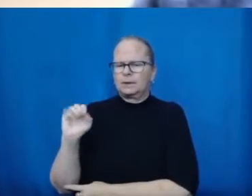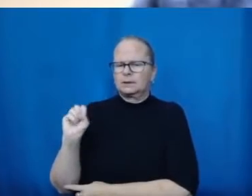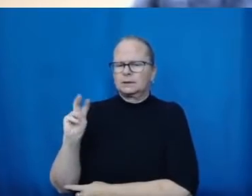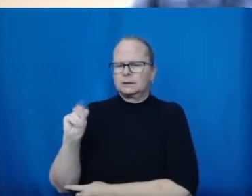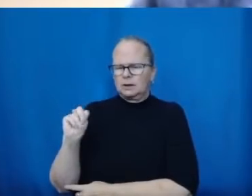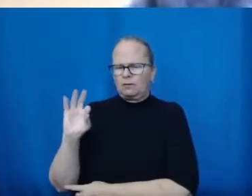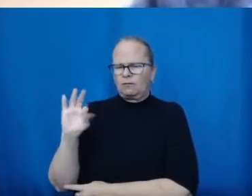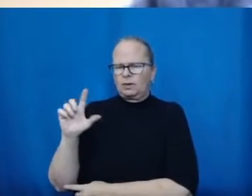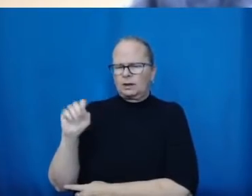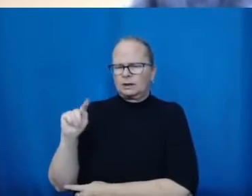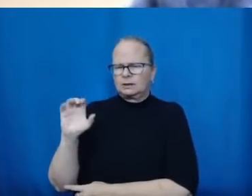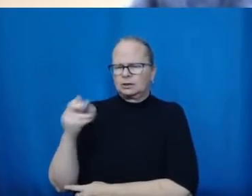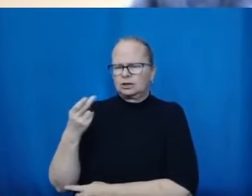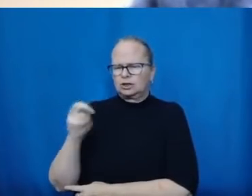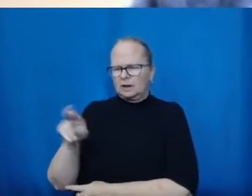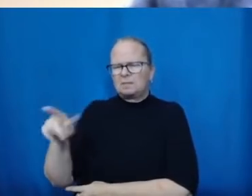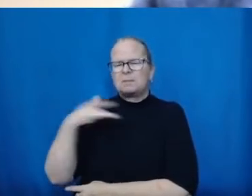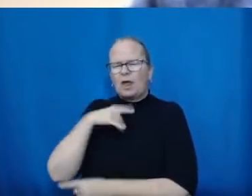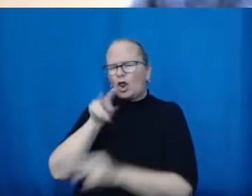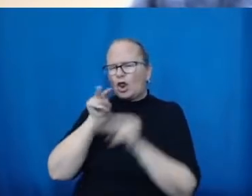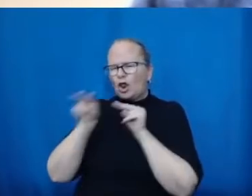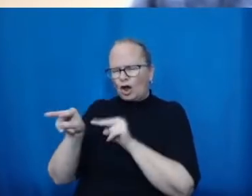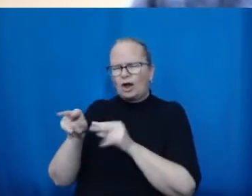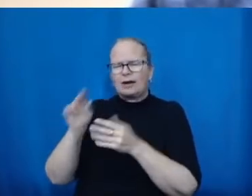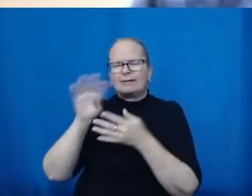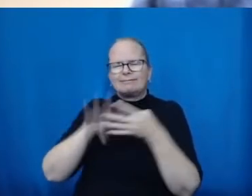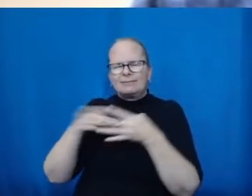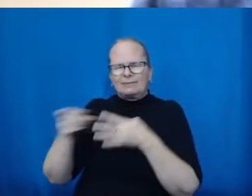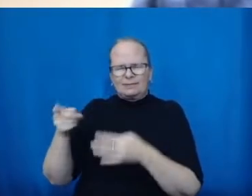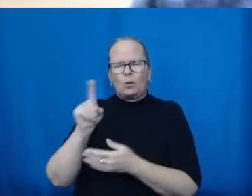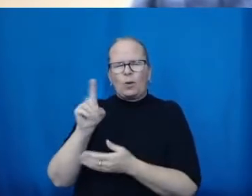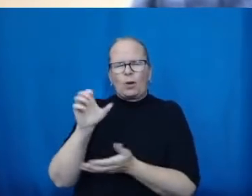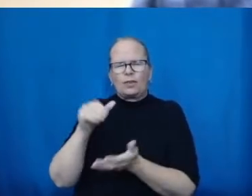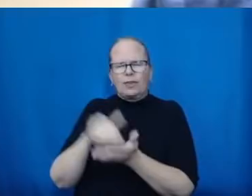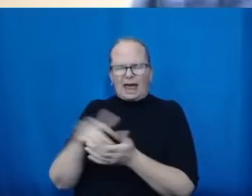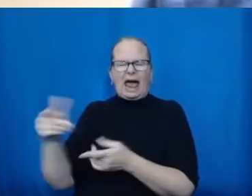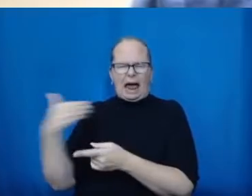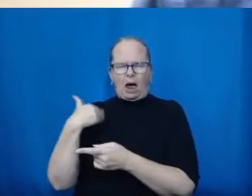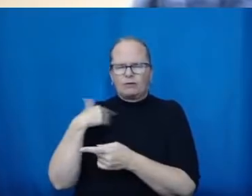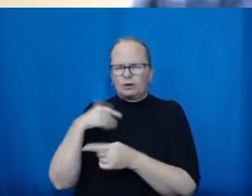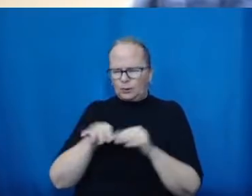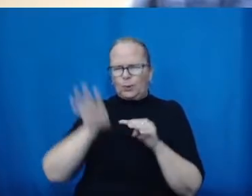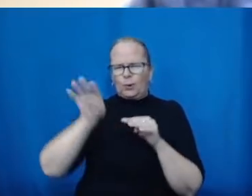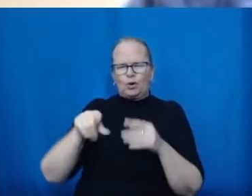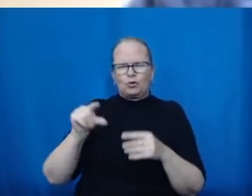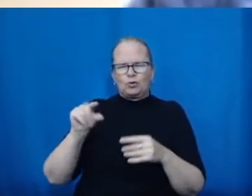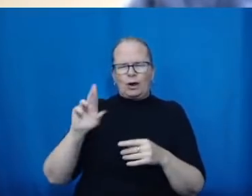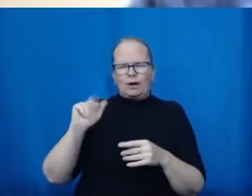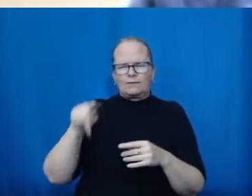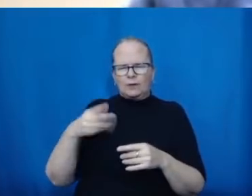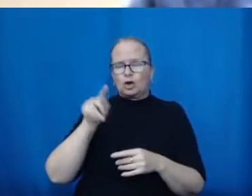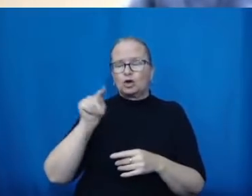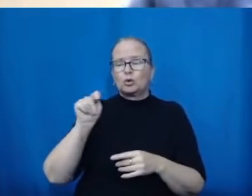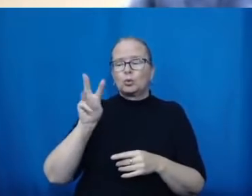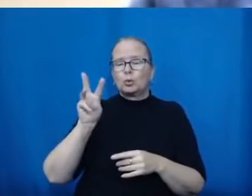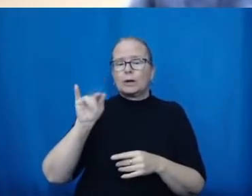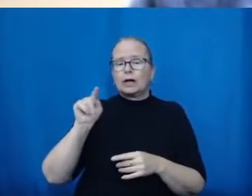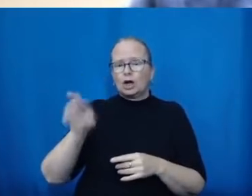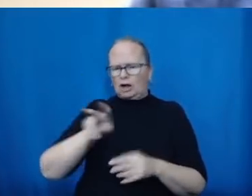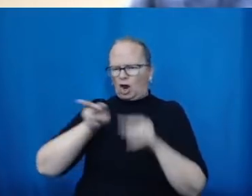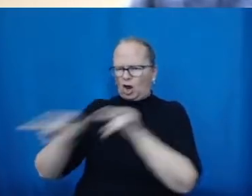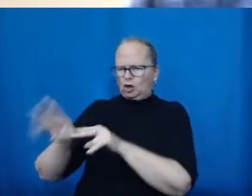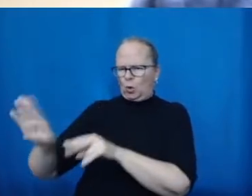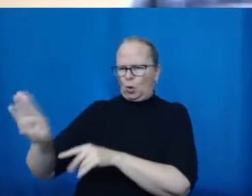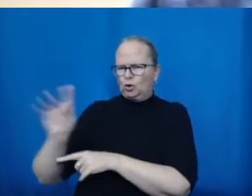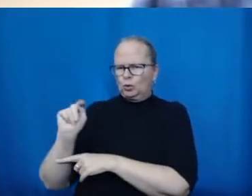out for that. I didn't get a chance to listen to the pressure, but one of the things I did hear was that they're proposing a permanent